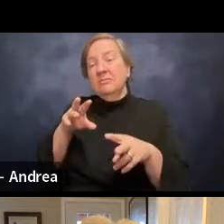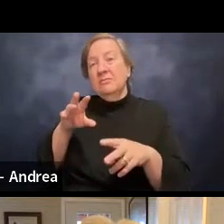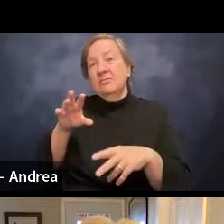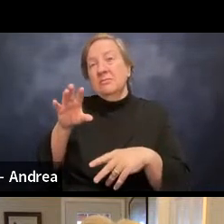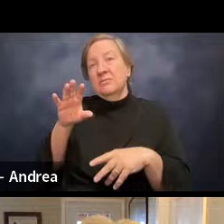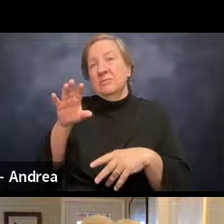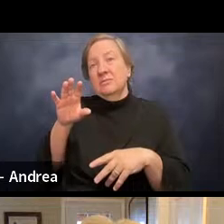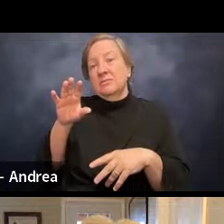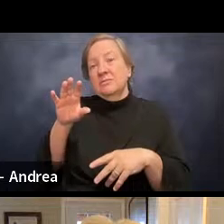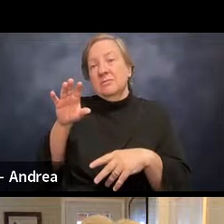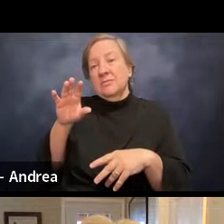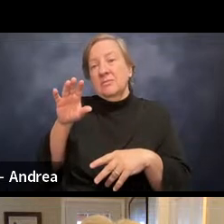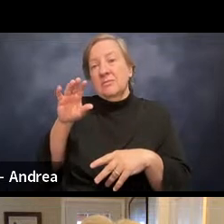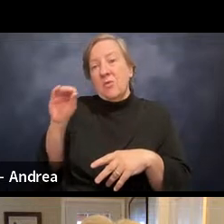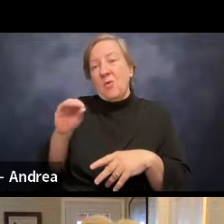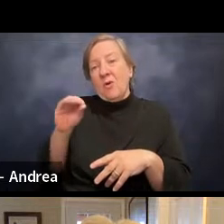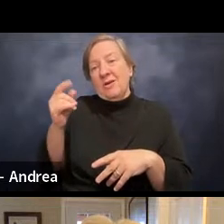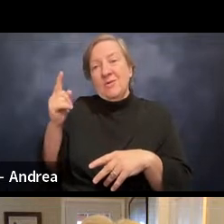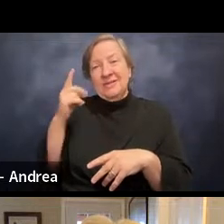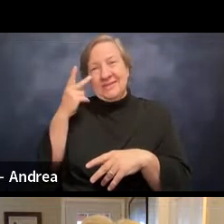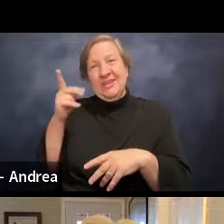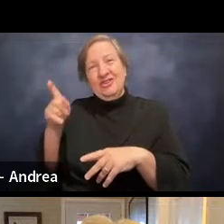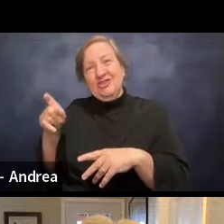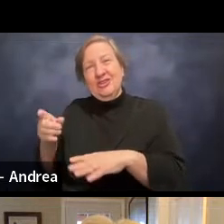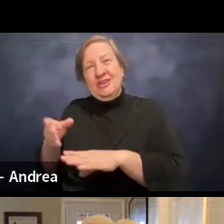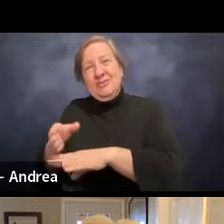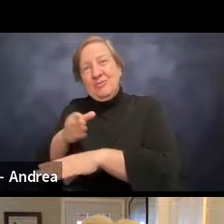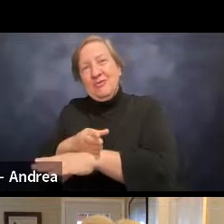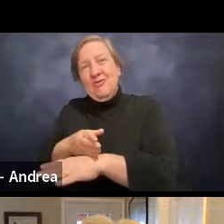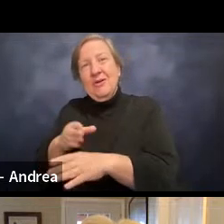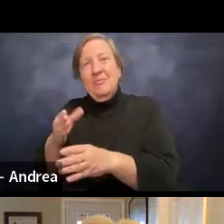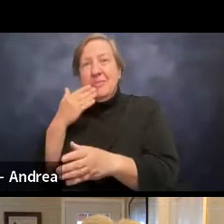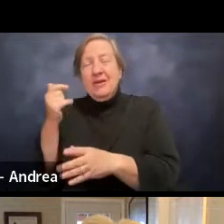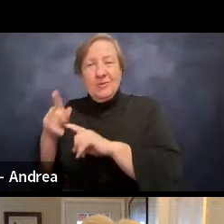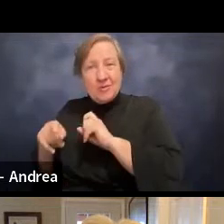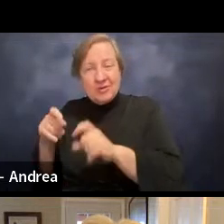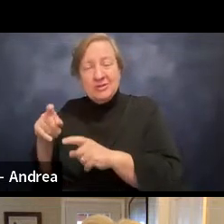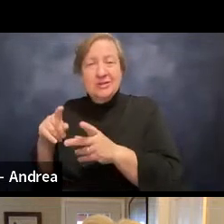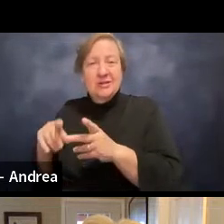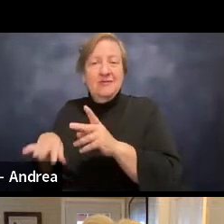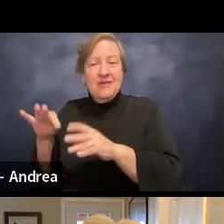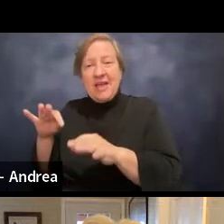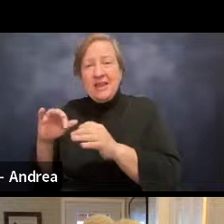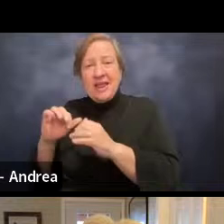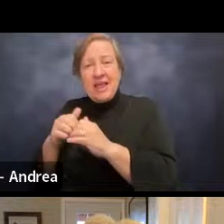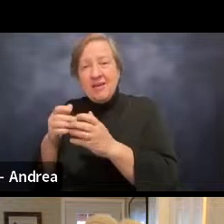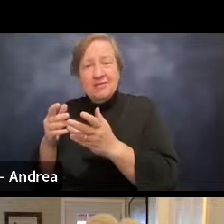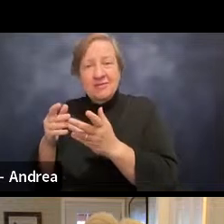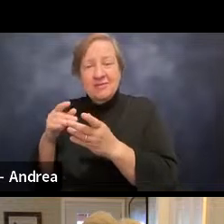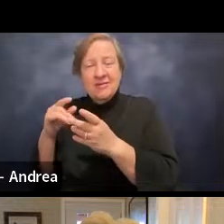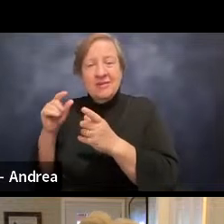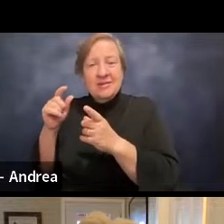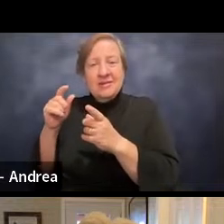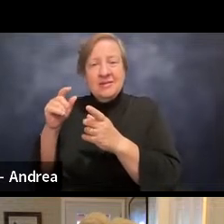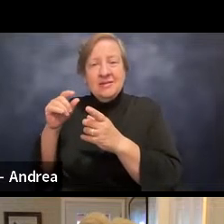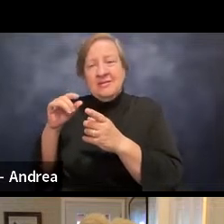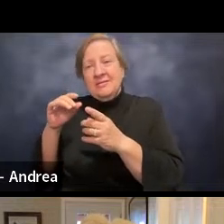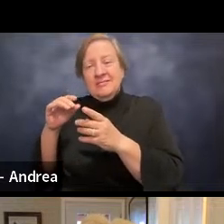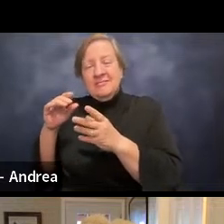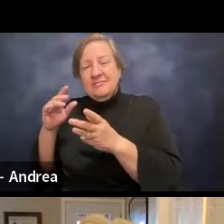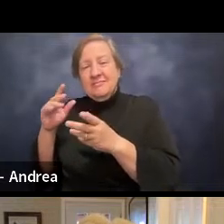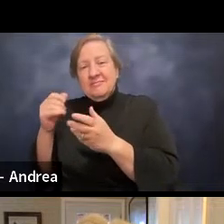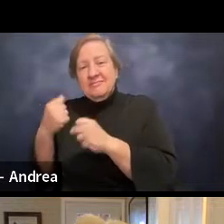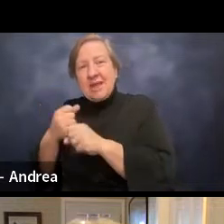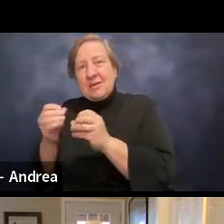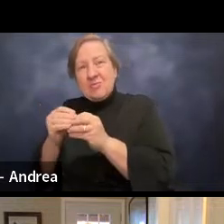room for improvement. Just in streamlining the questions answered and defining the terminology and just making it more accessible.